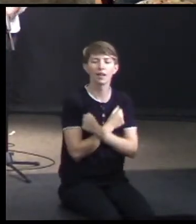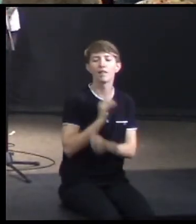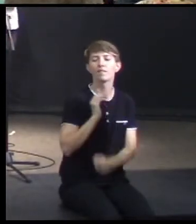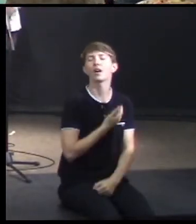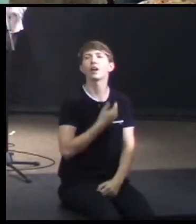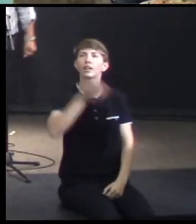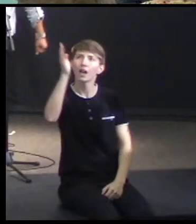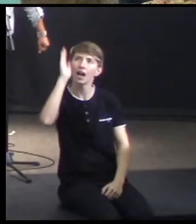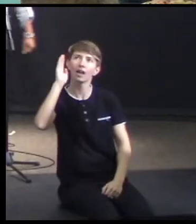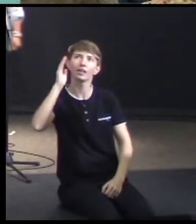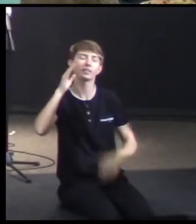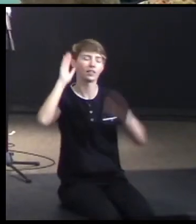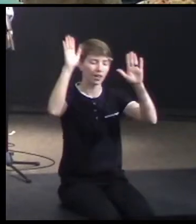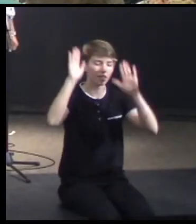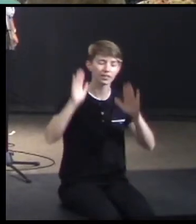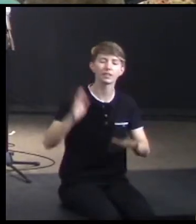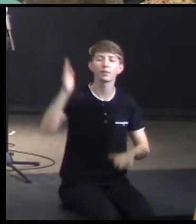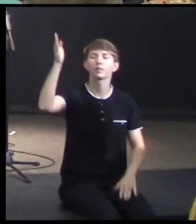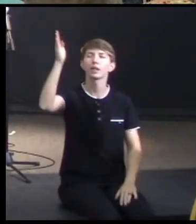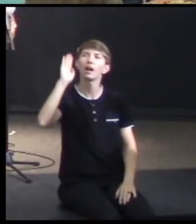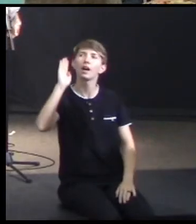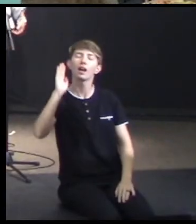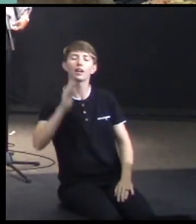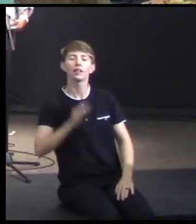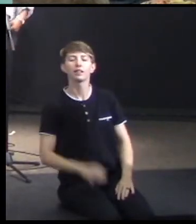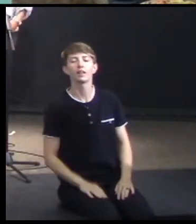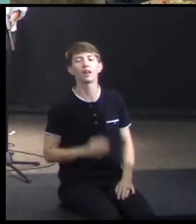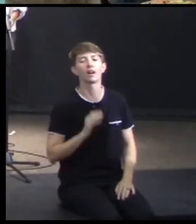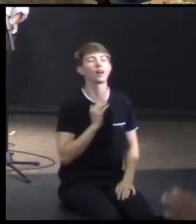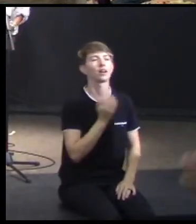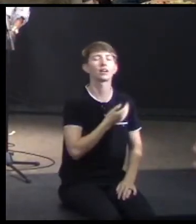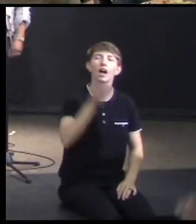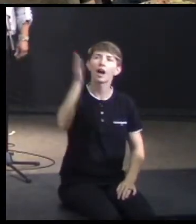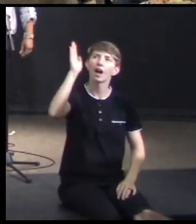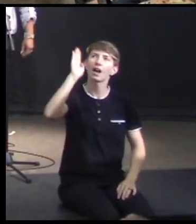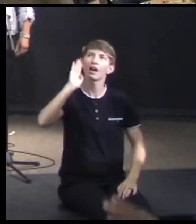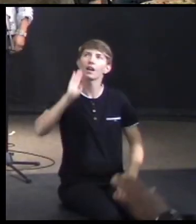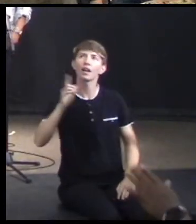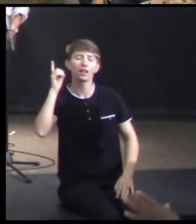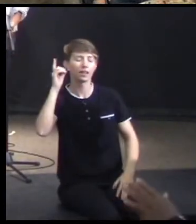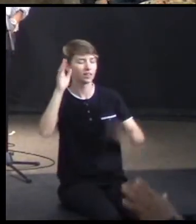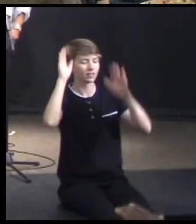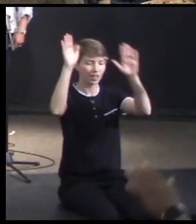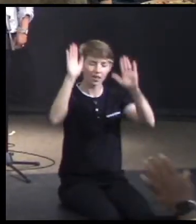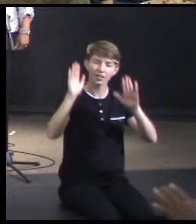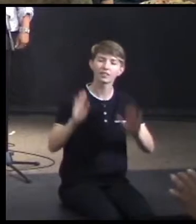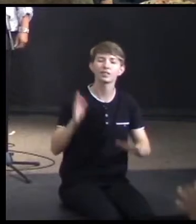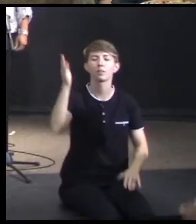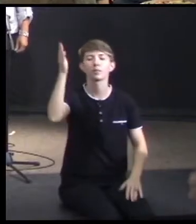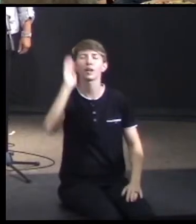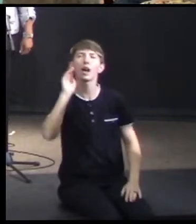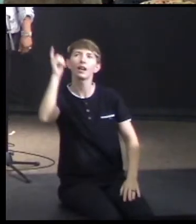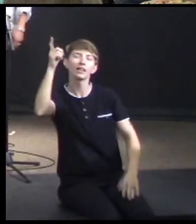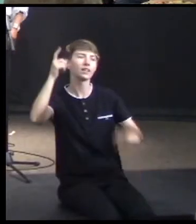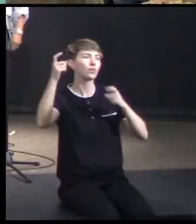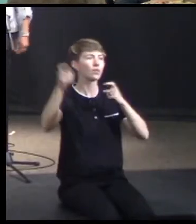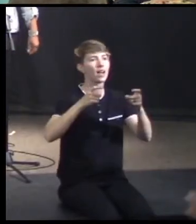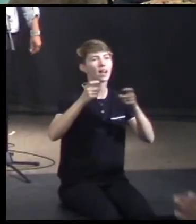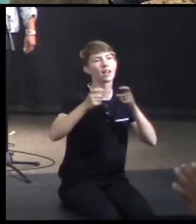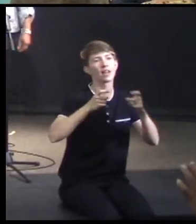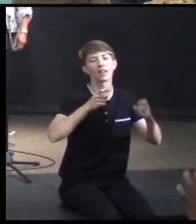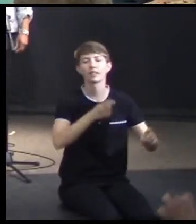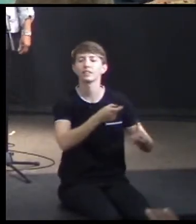and love. Our God is an awesome God. Our God is an awesome God.